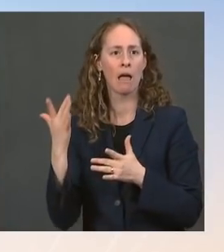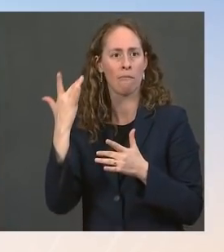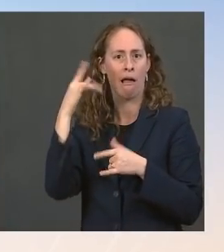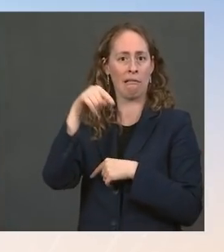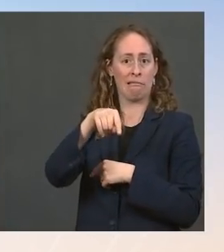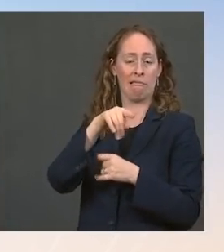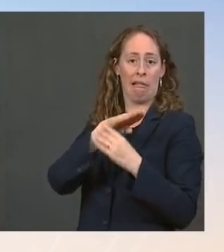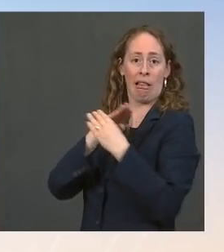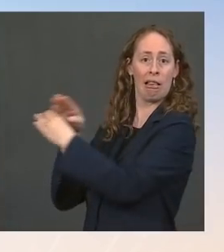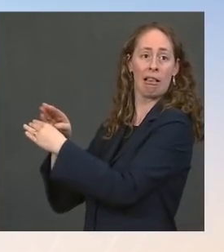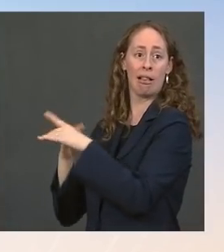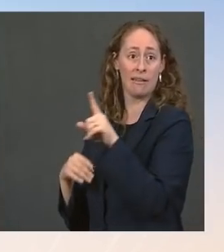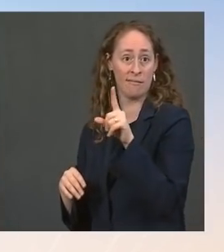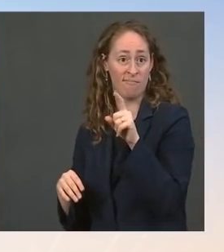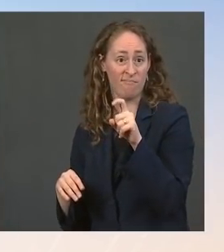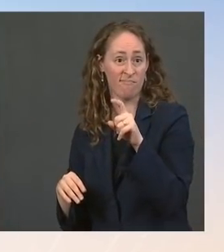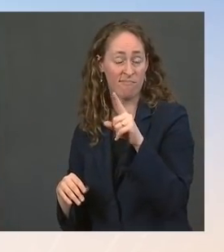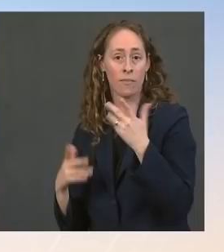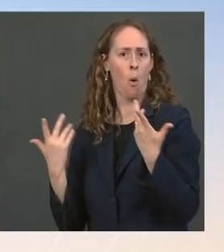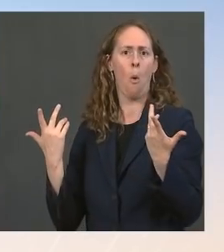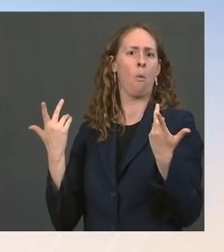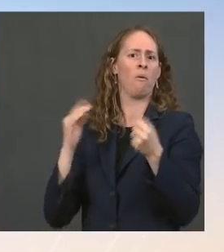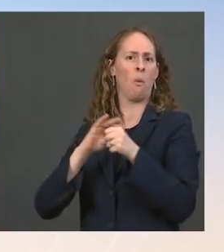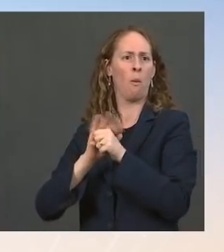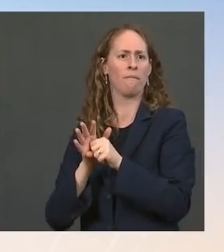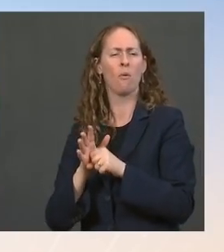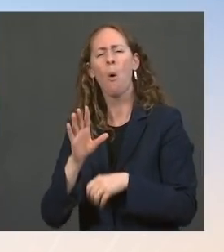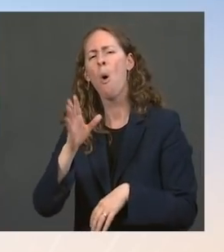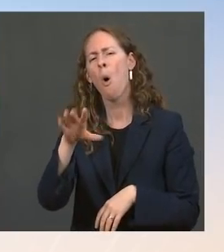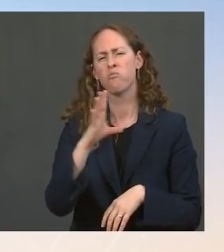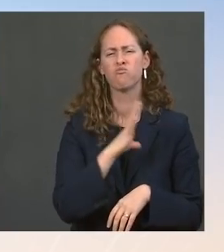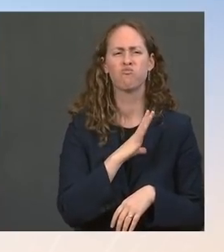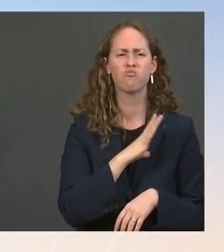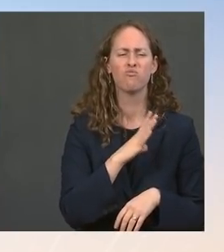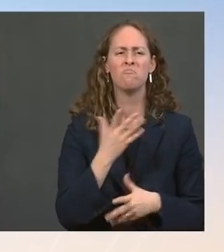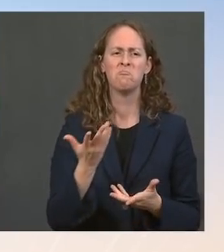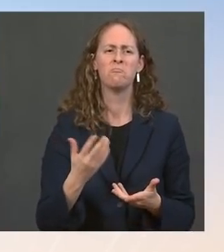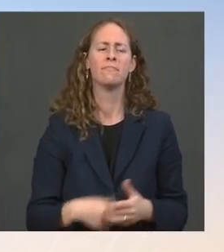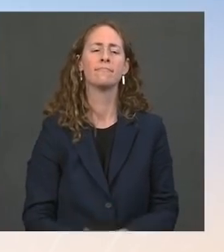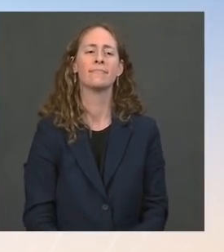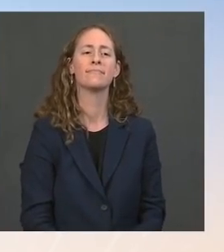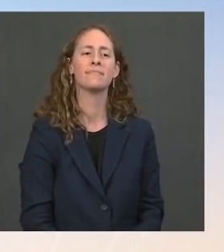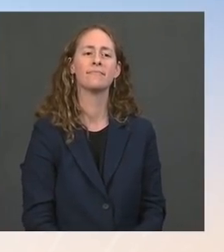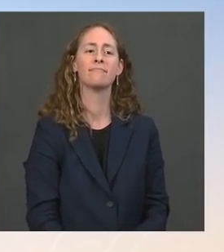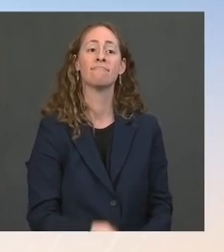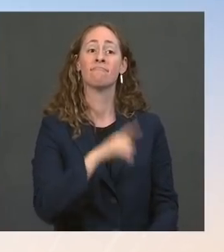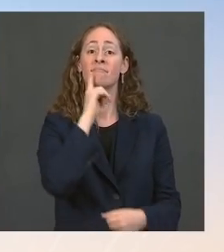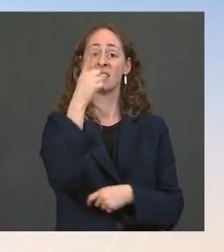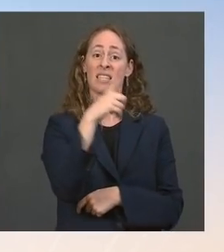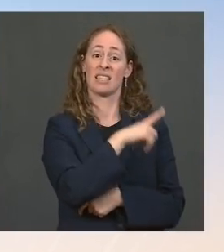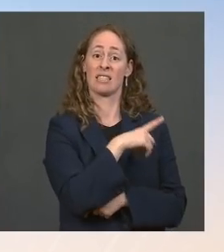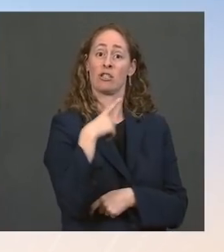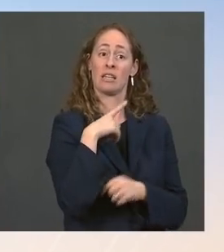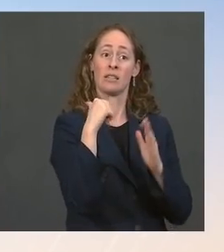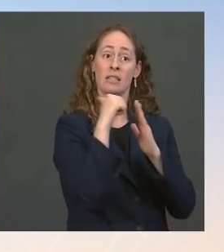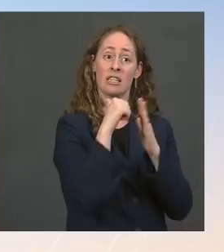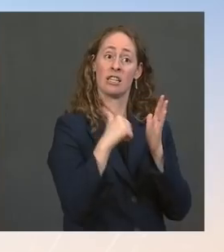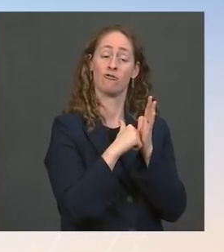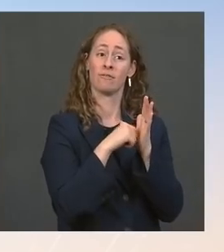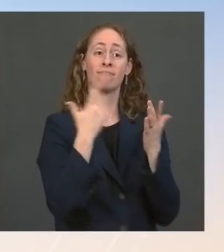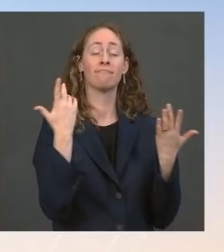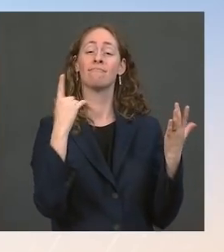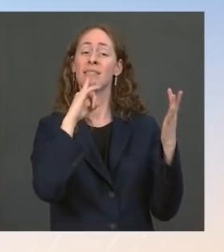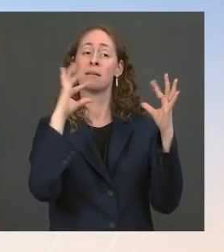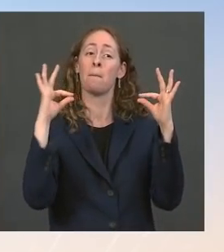dealing with COVID-19, dealing with the border, all of these things? Sure. Well, I would say in terms of the legislative agenda, our ideal would be for the Senate